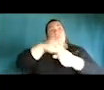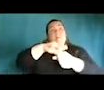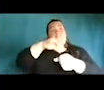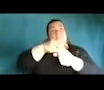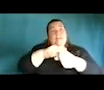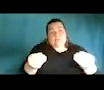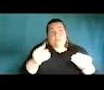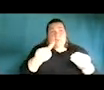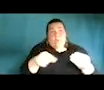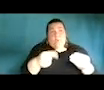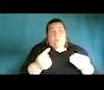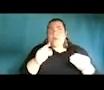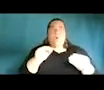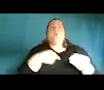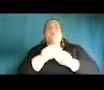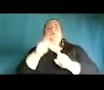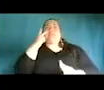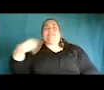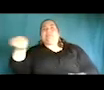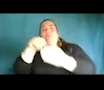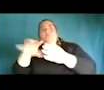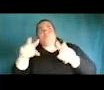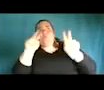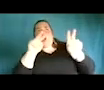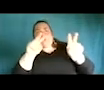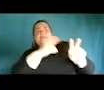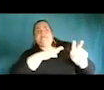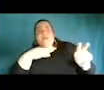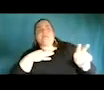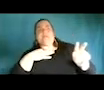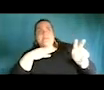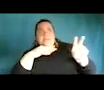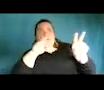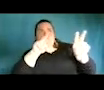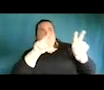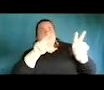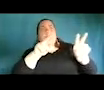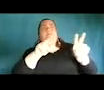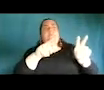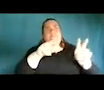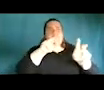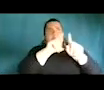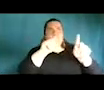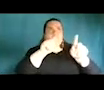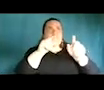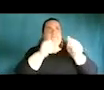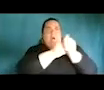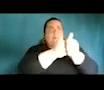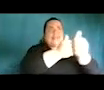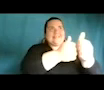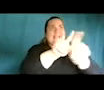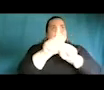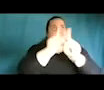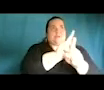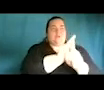university and look towards their futures. I am incredibly grateful for the work that our awardees have put into